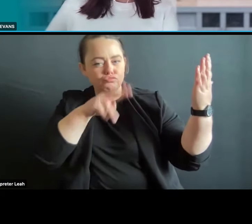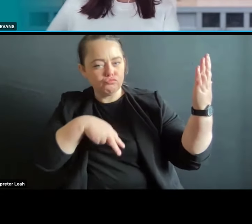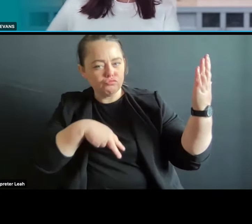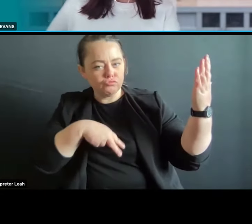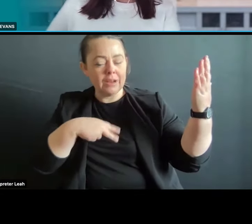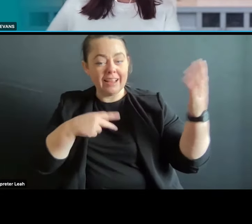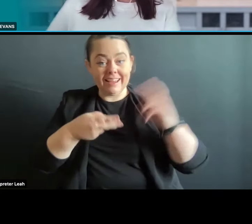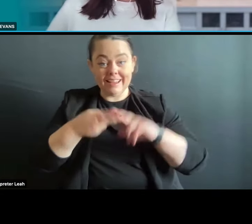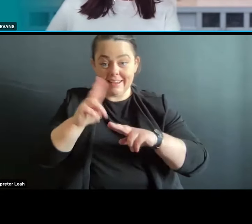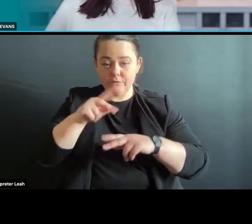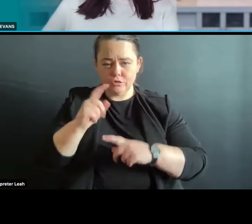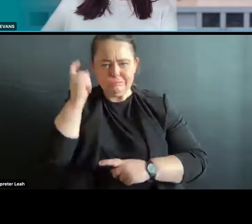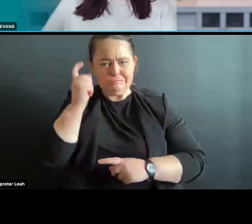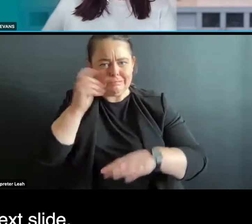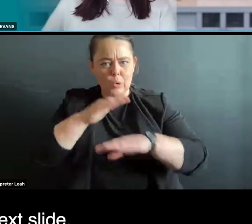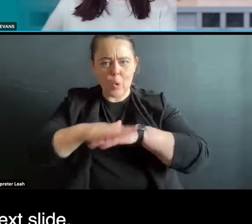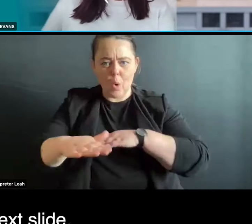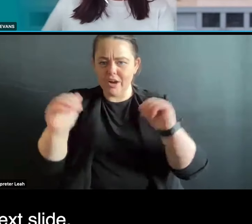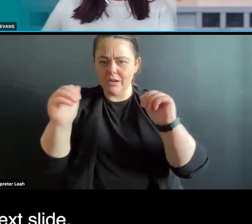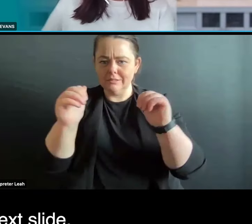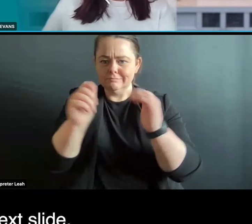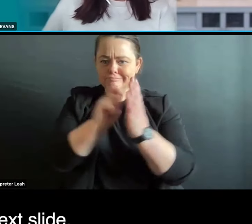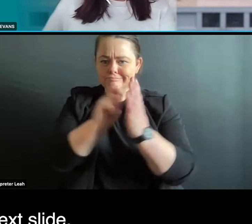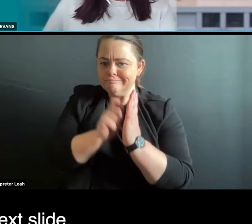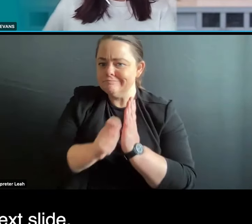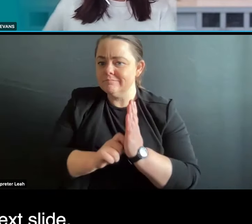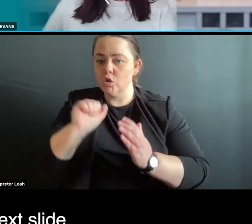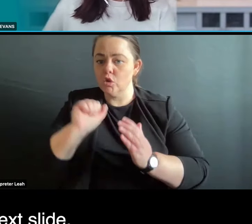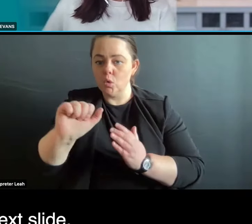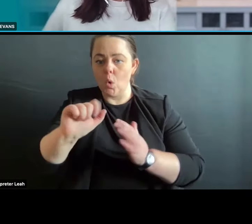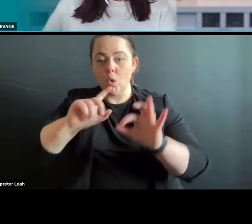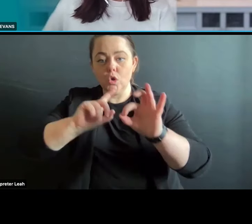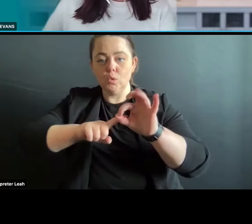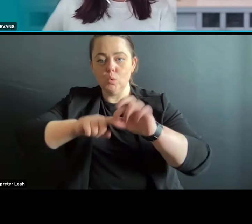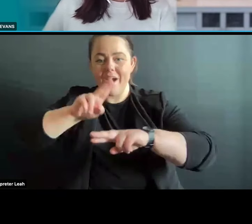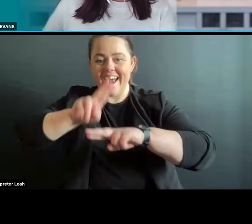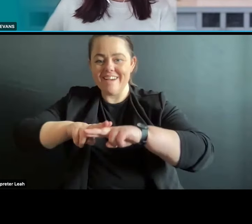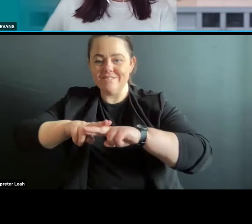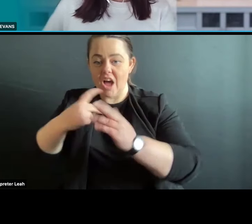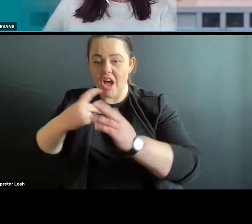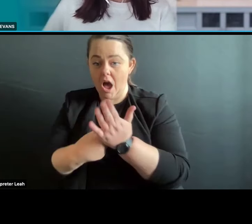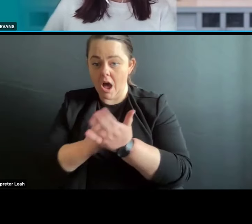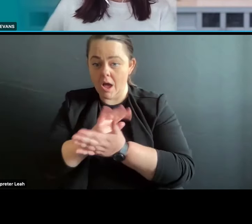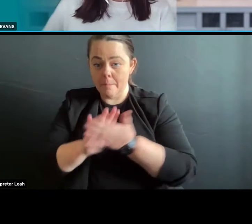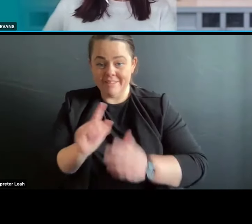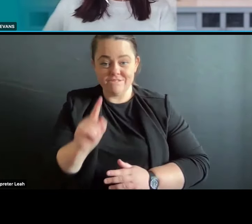QFR. If we could go to the next slide.